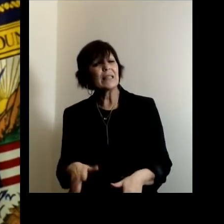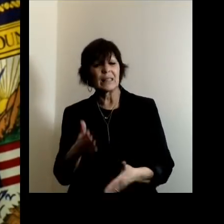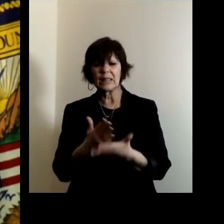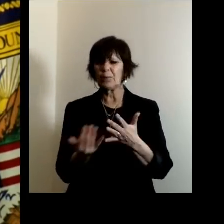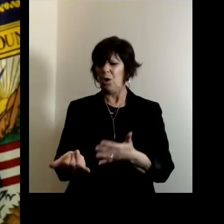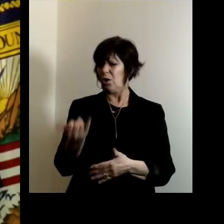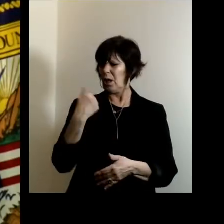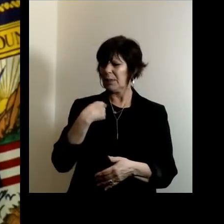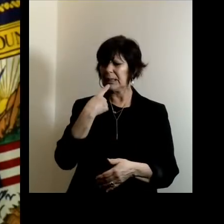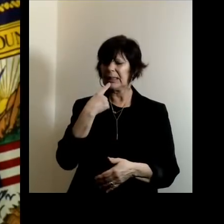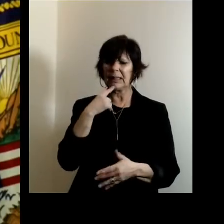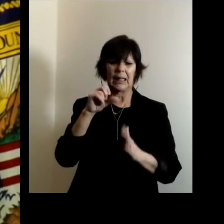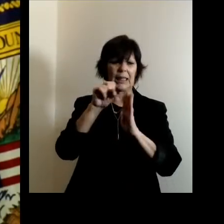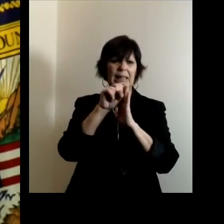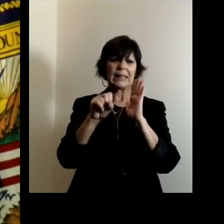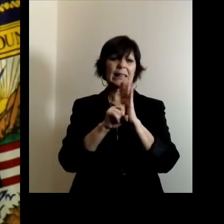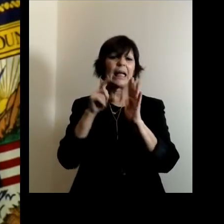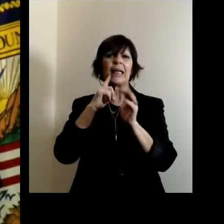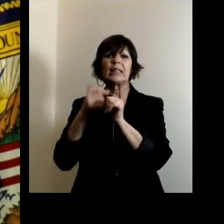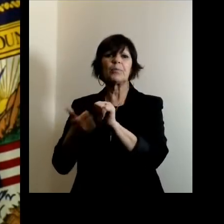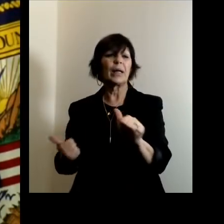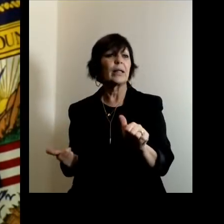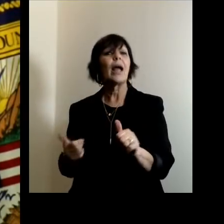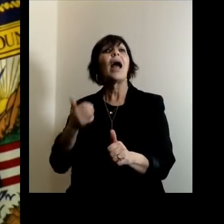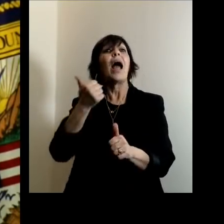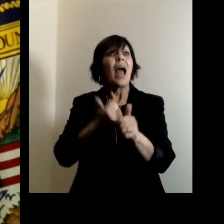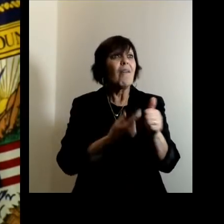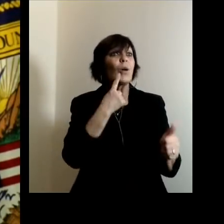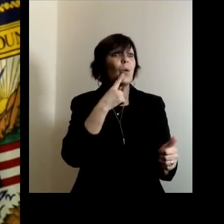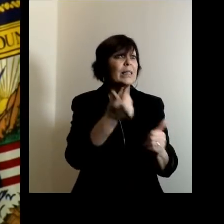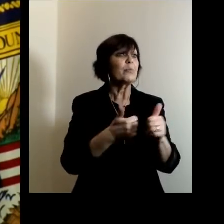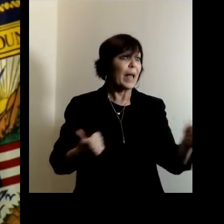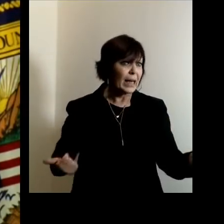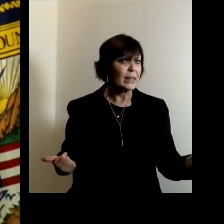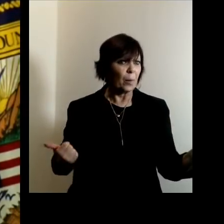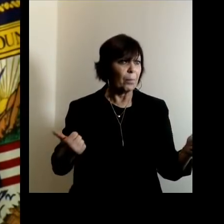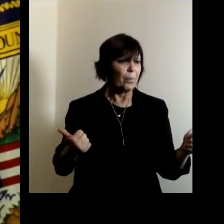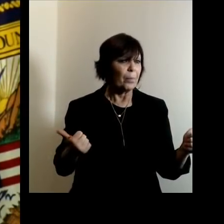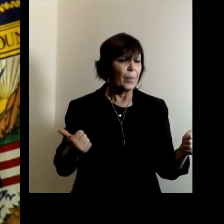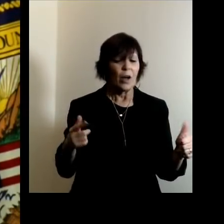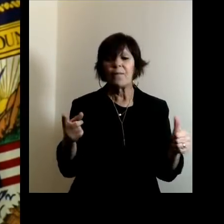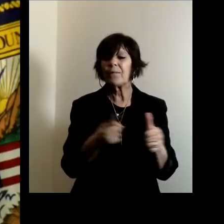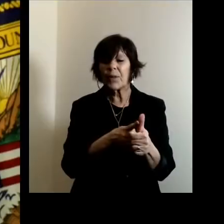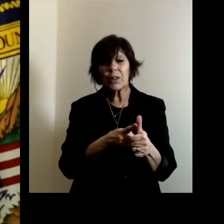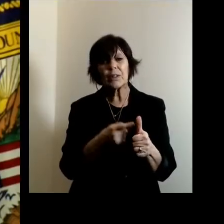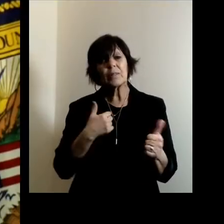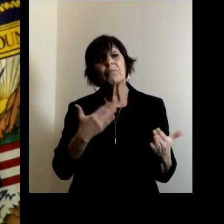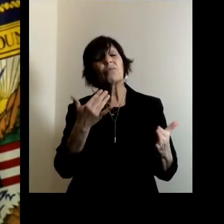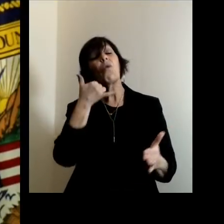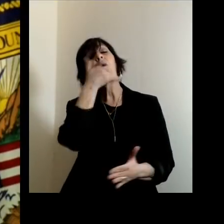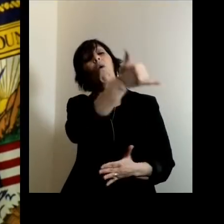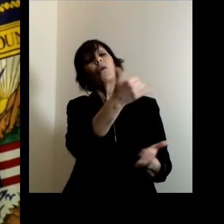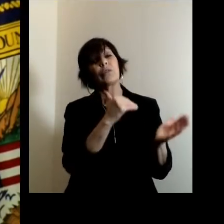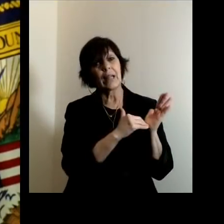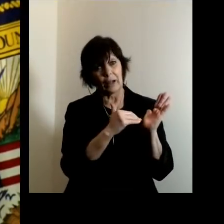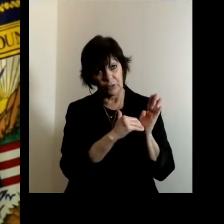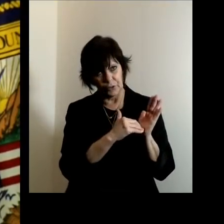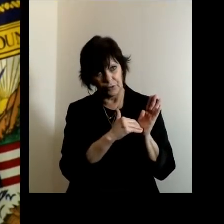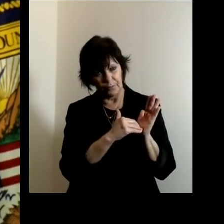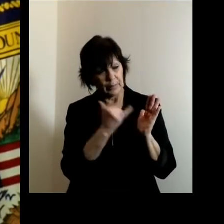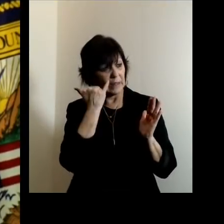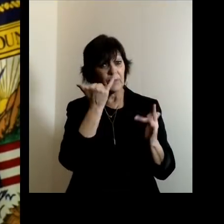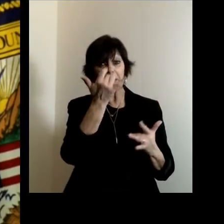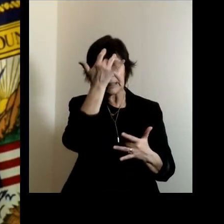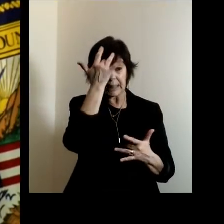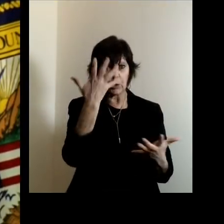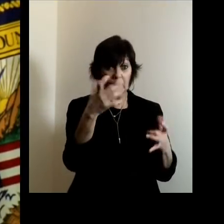saying the state is backed up. Everyone's backed up. I would first recommend that someone call their doctor. If you're sick and you're